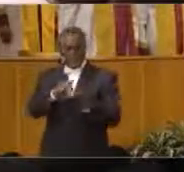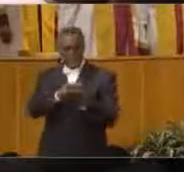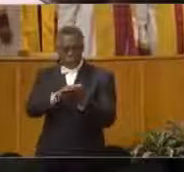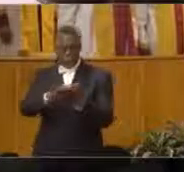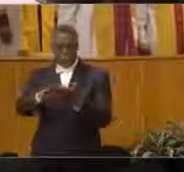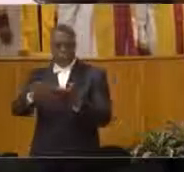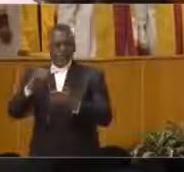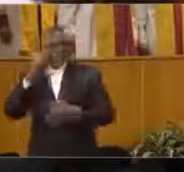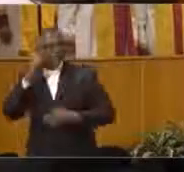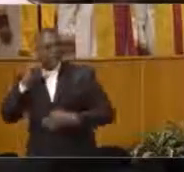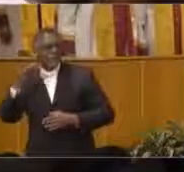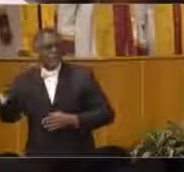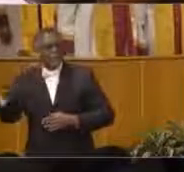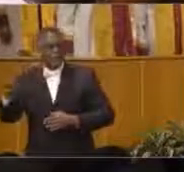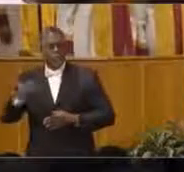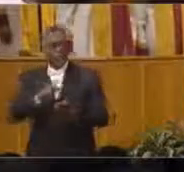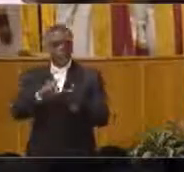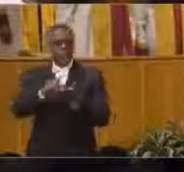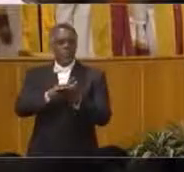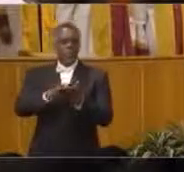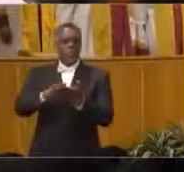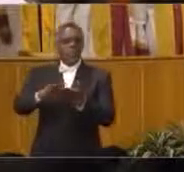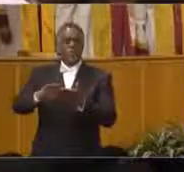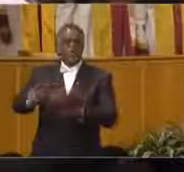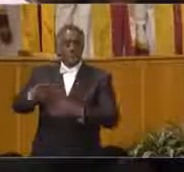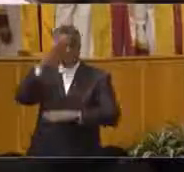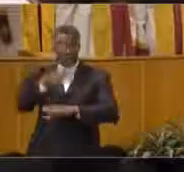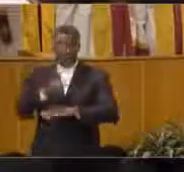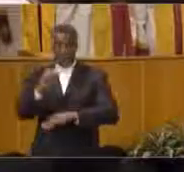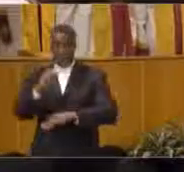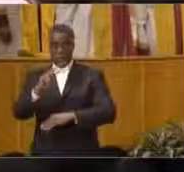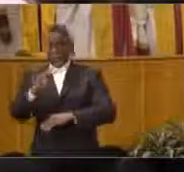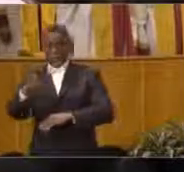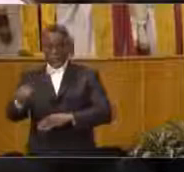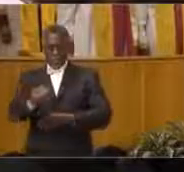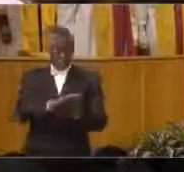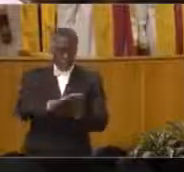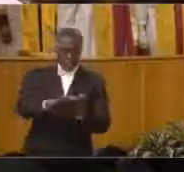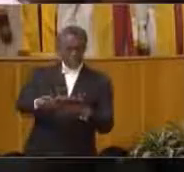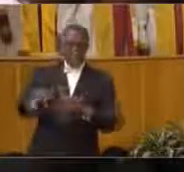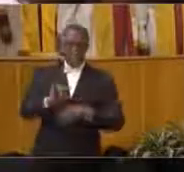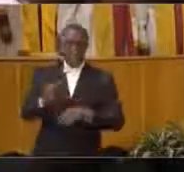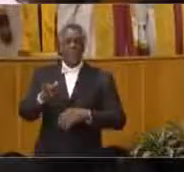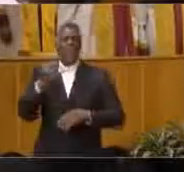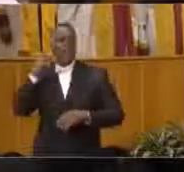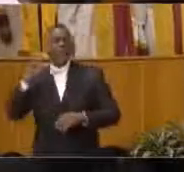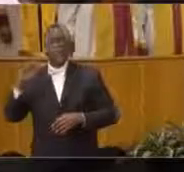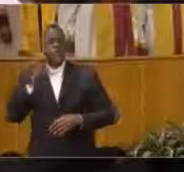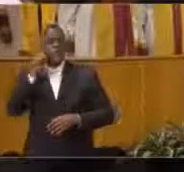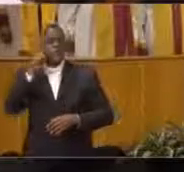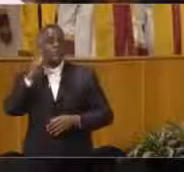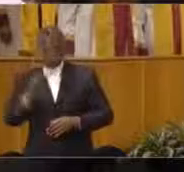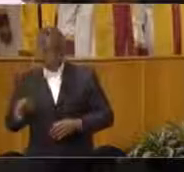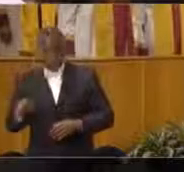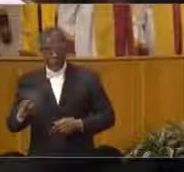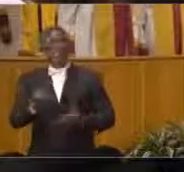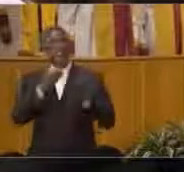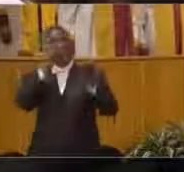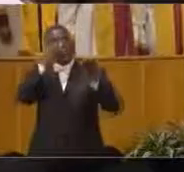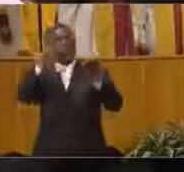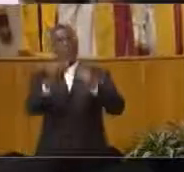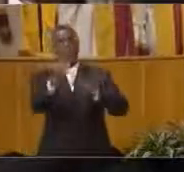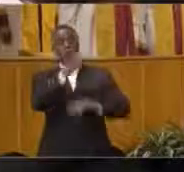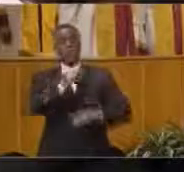of silver. He will purify the sons of Levi and purge them as gold and silver, that they may offer to the Lord